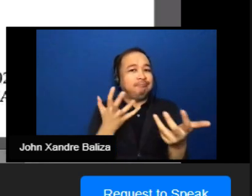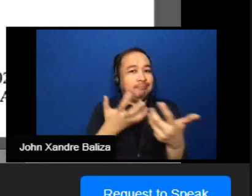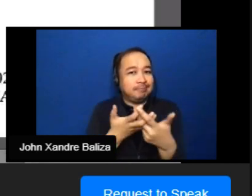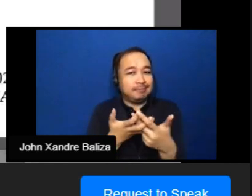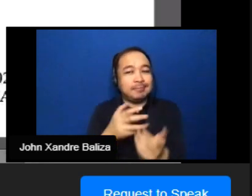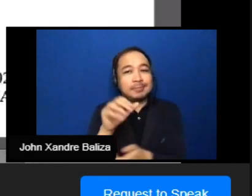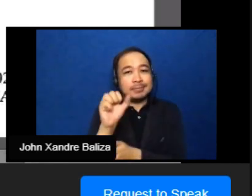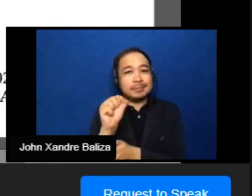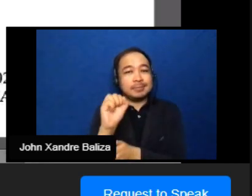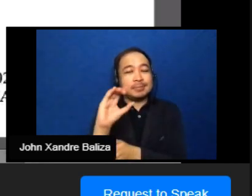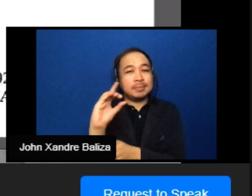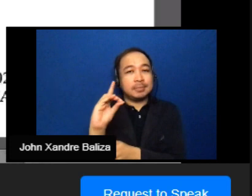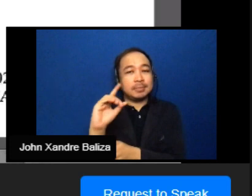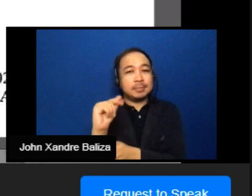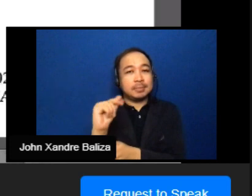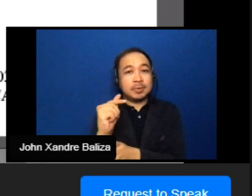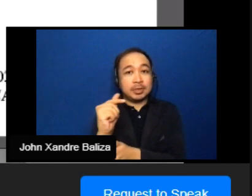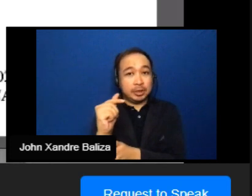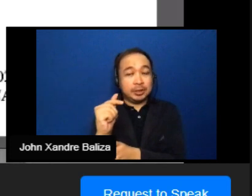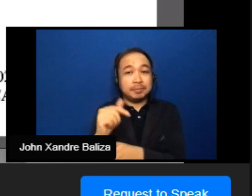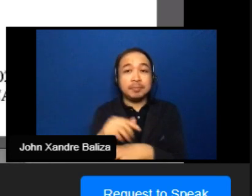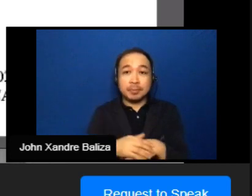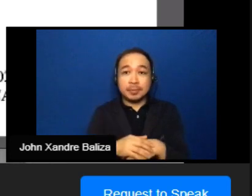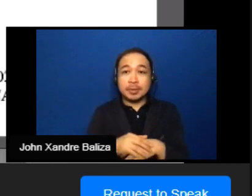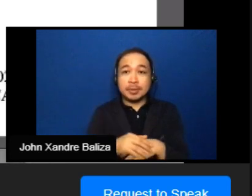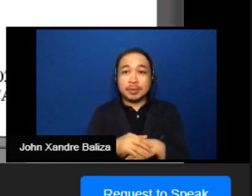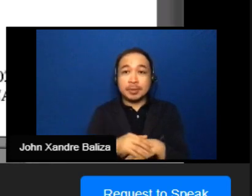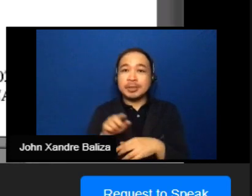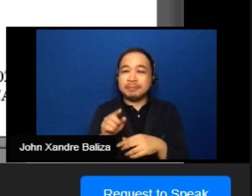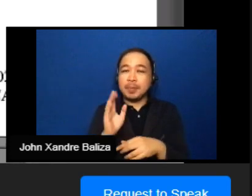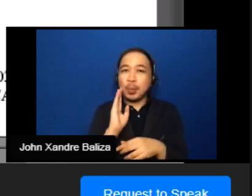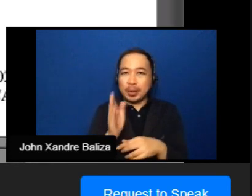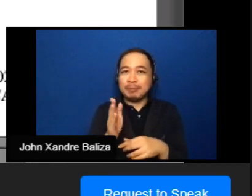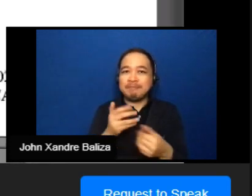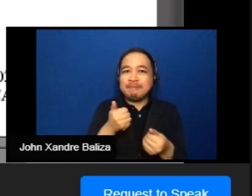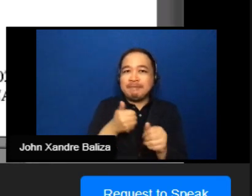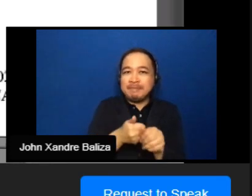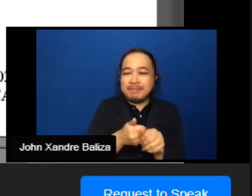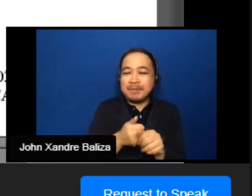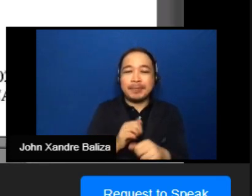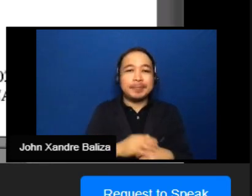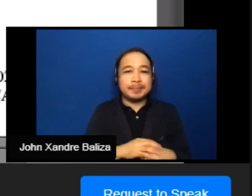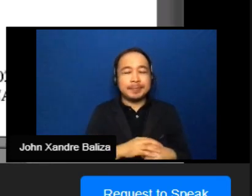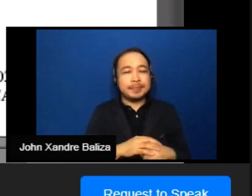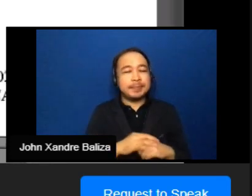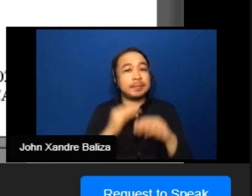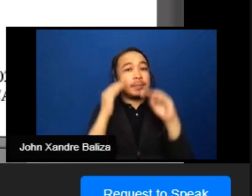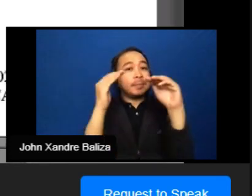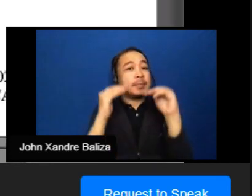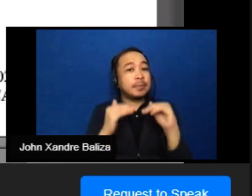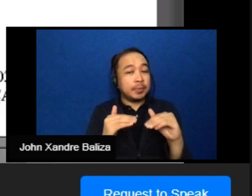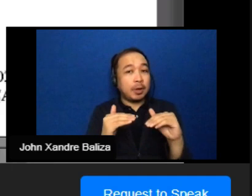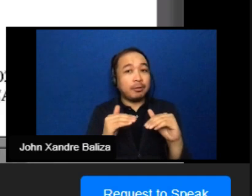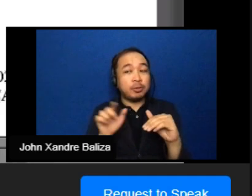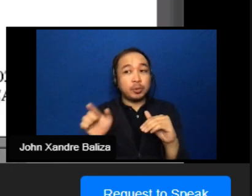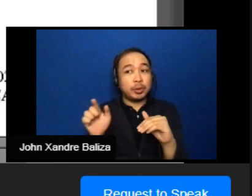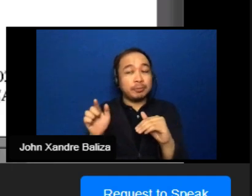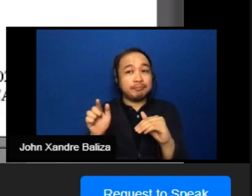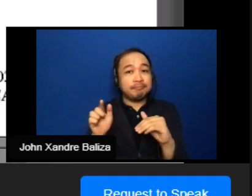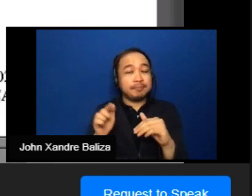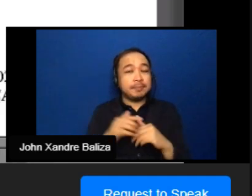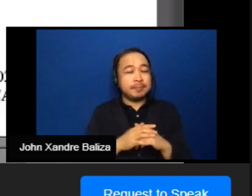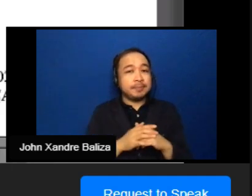SDGs. So that is what we are going to do. In line with the, as far as the intervention made by